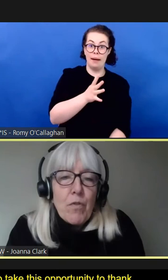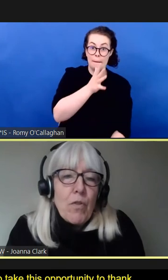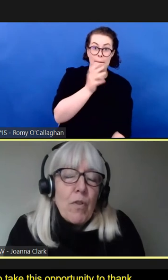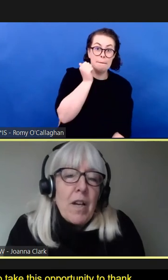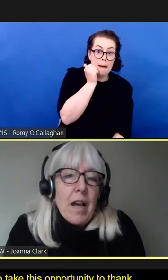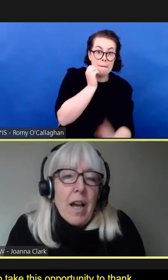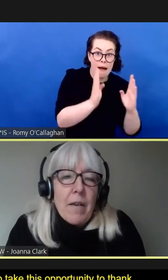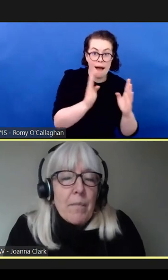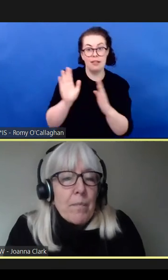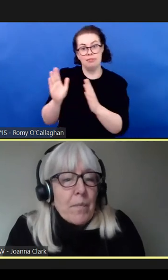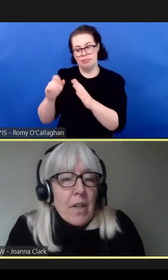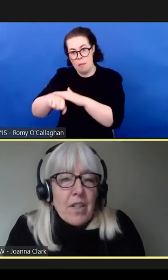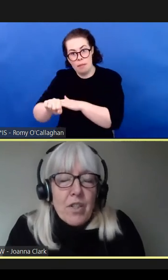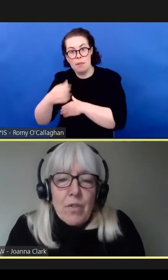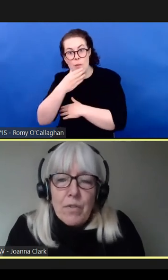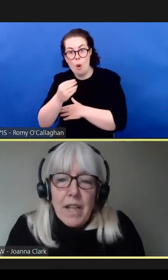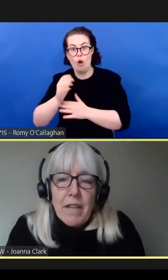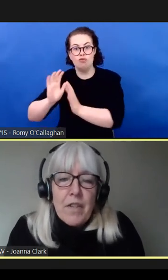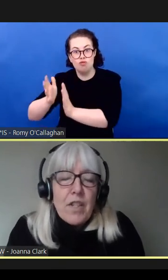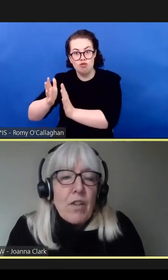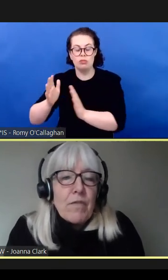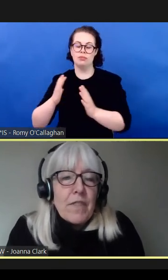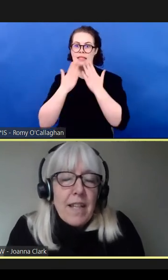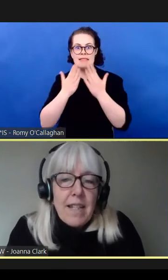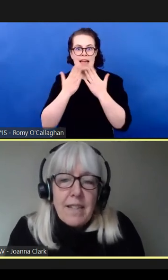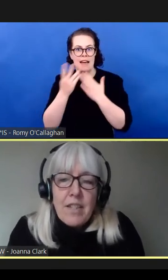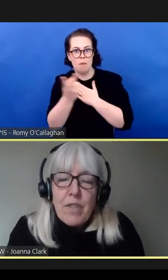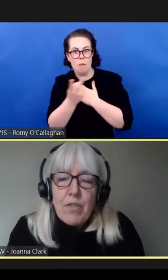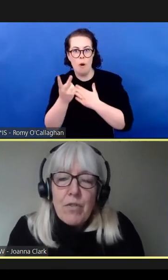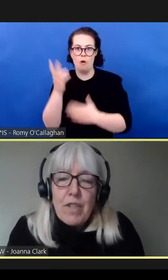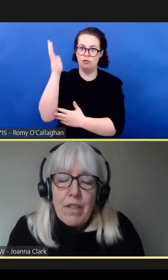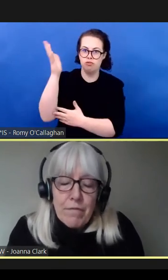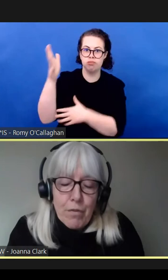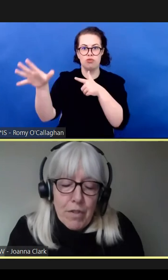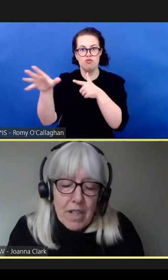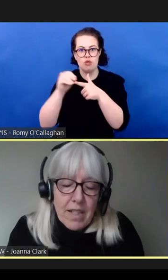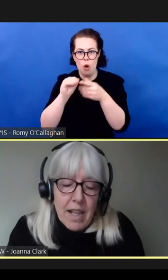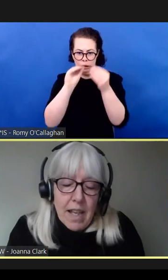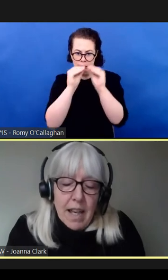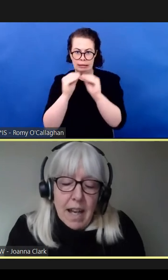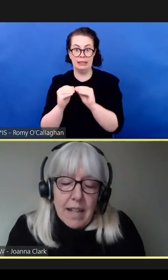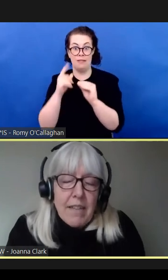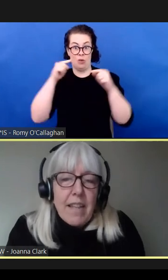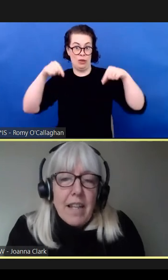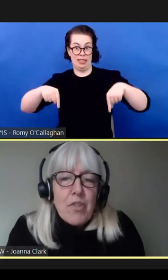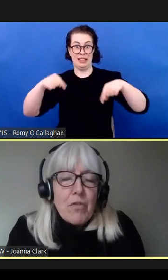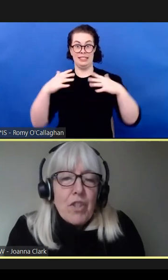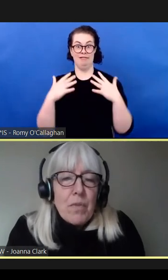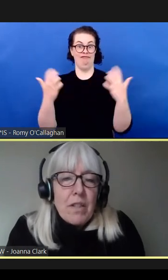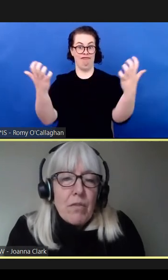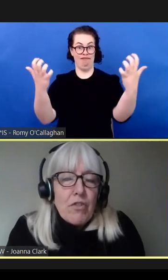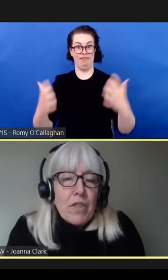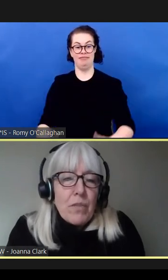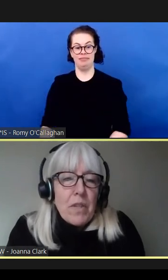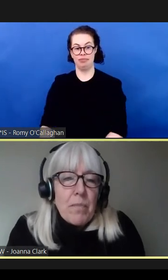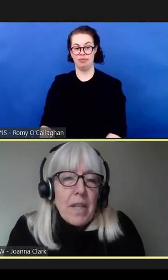much for going to all the effort of getting this recording for us. And I'm sure you will